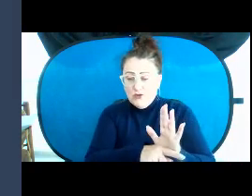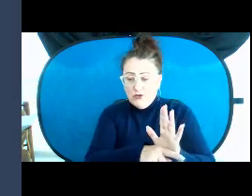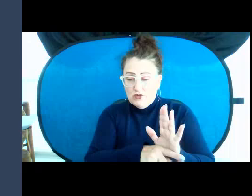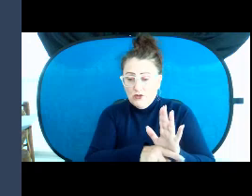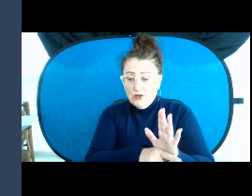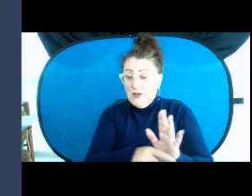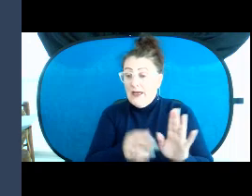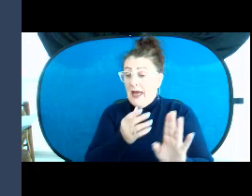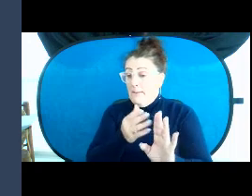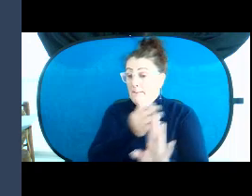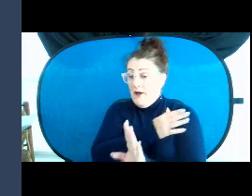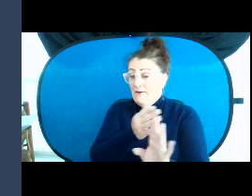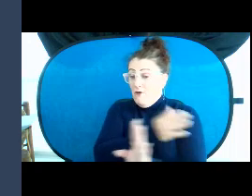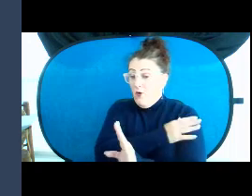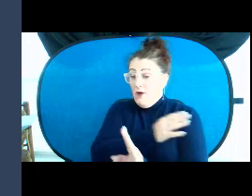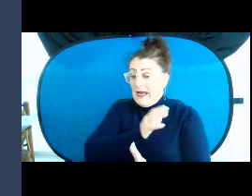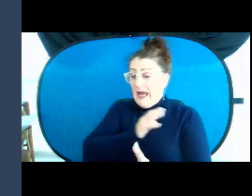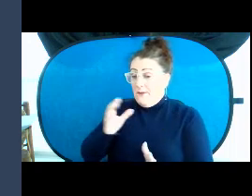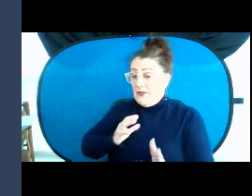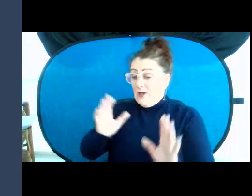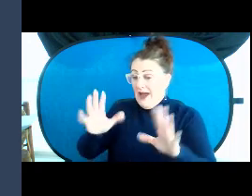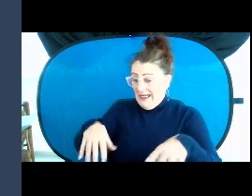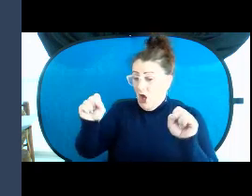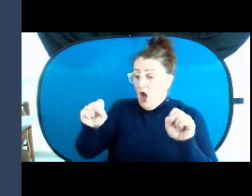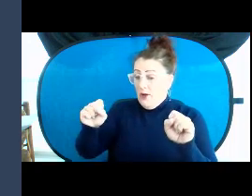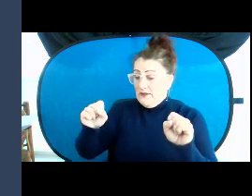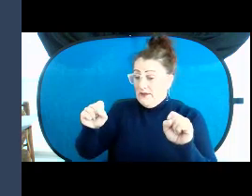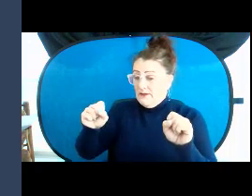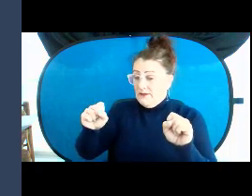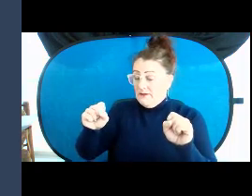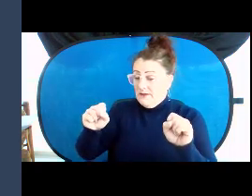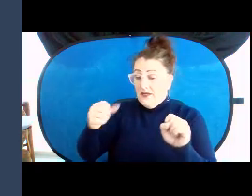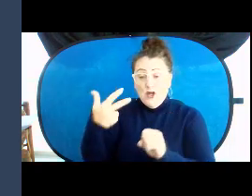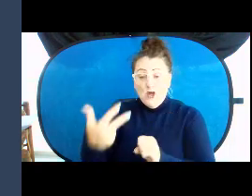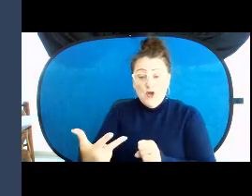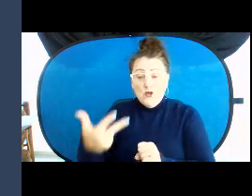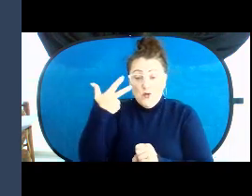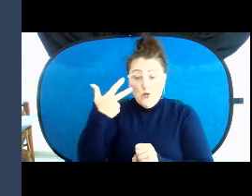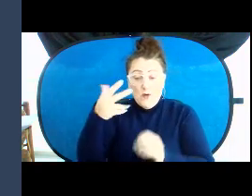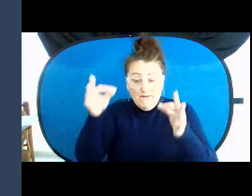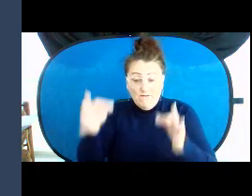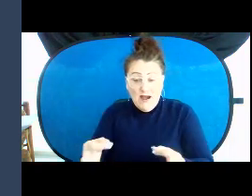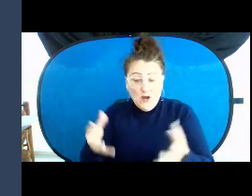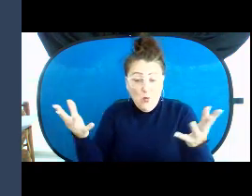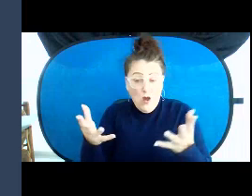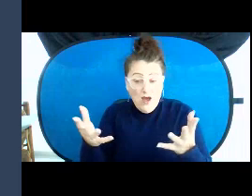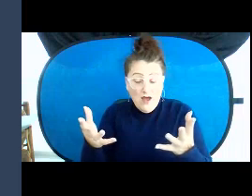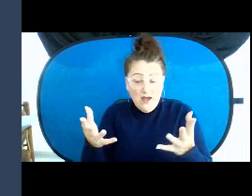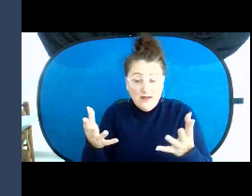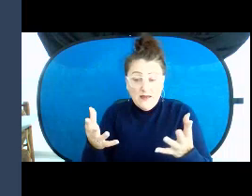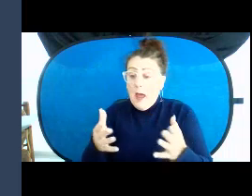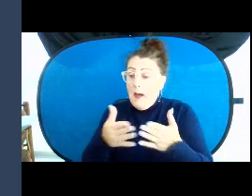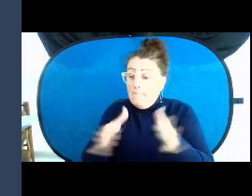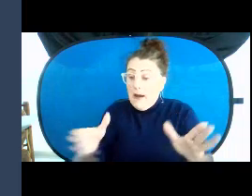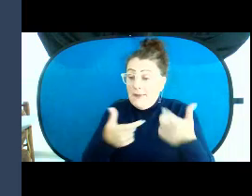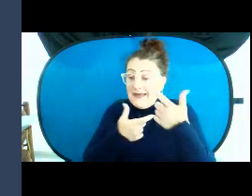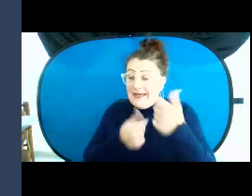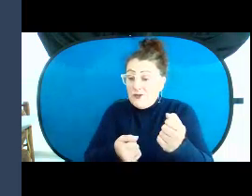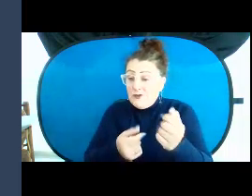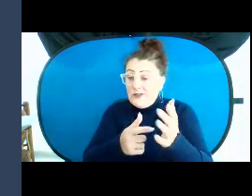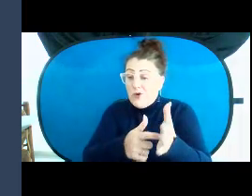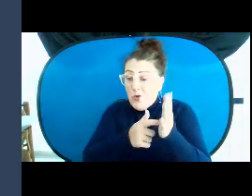prior to the commission adopting a resolution. The 3 findings are: does public interest and necessity require